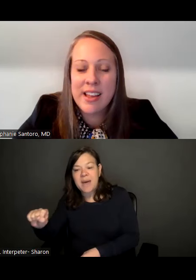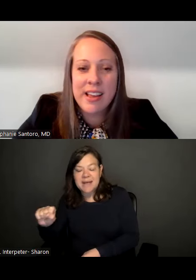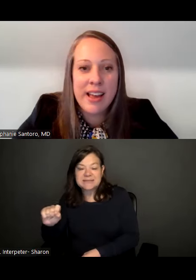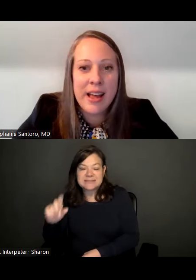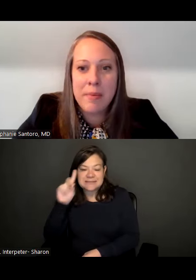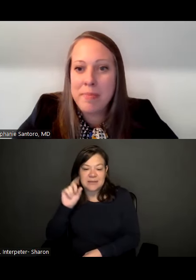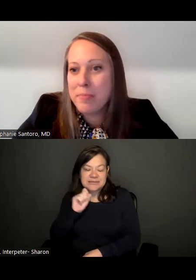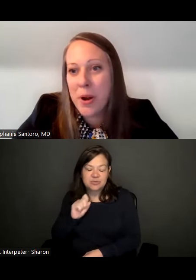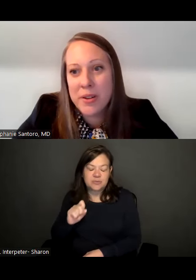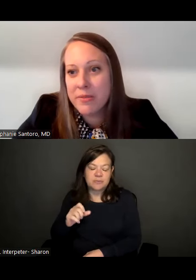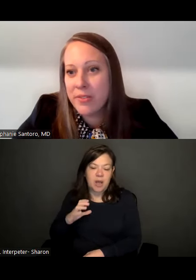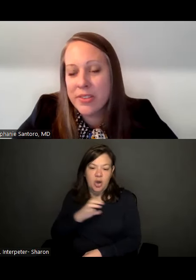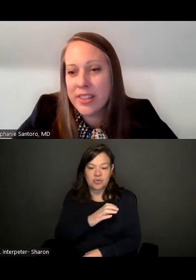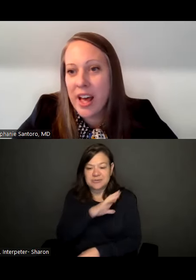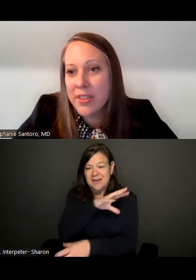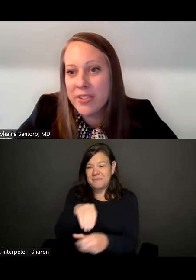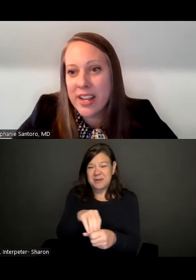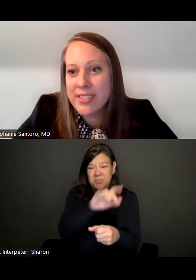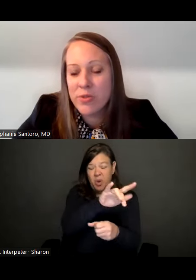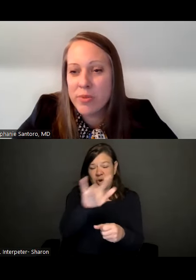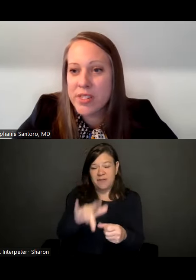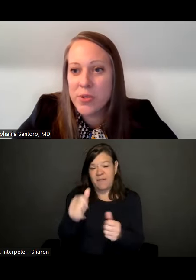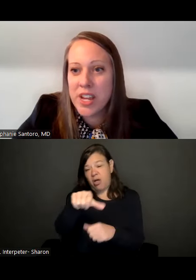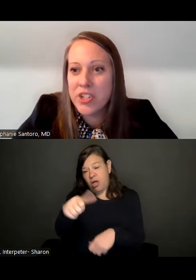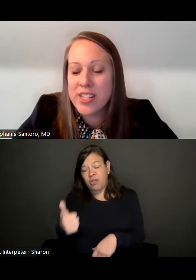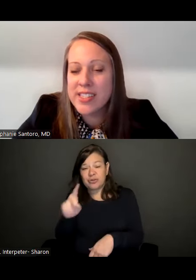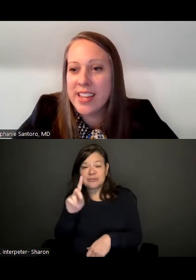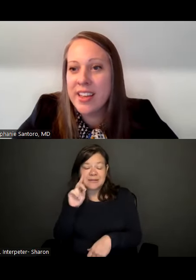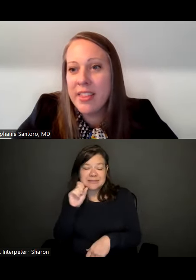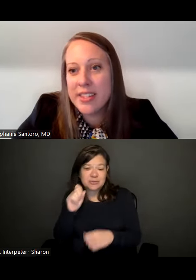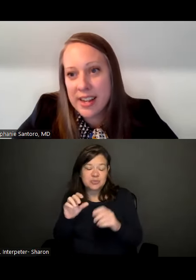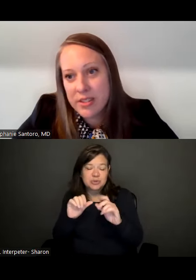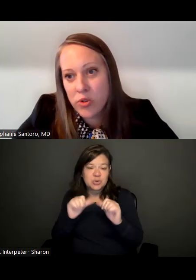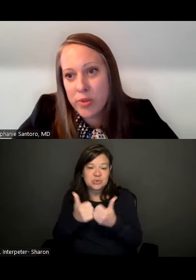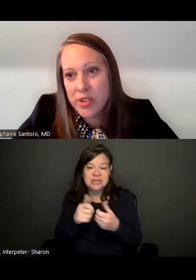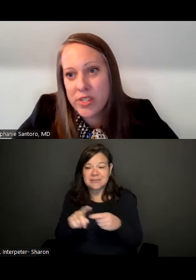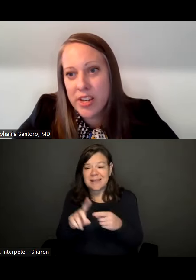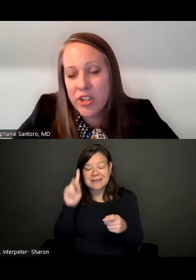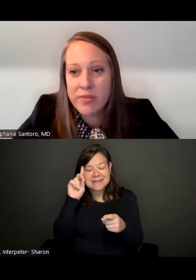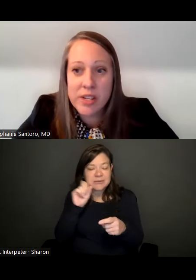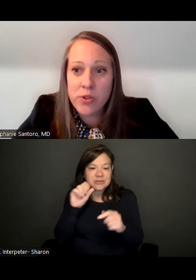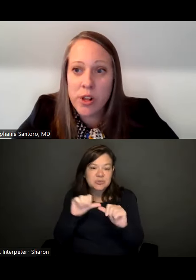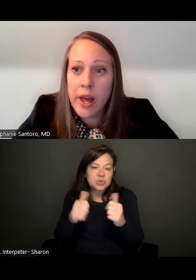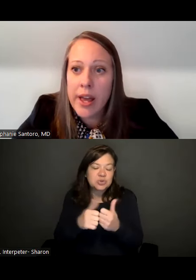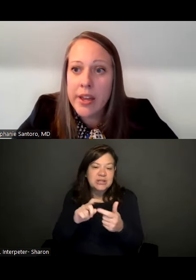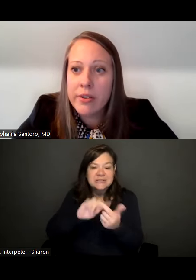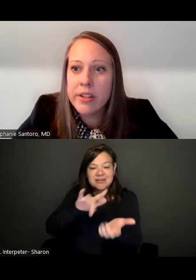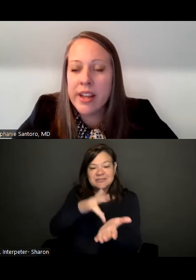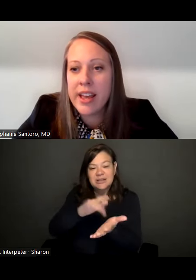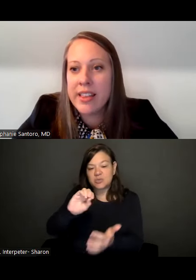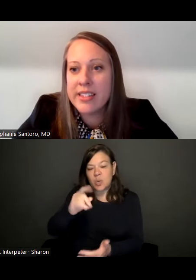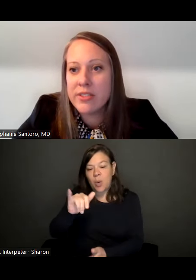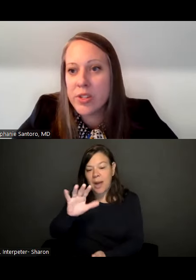Congress. I've been part of the other Down syndrome associations like the Down Syndrome Association of Central